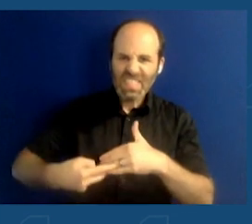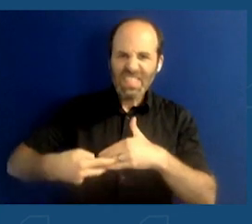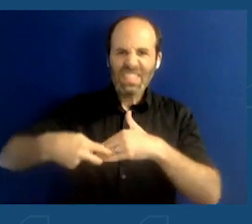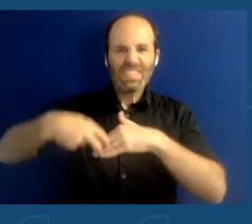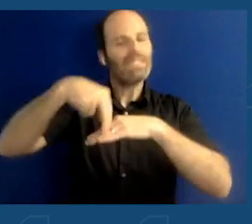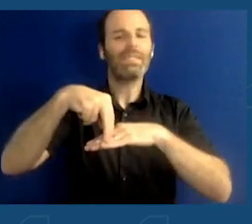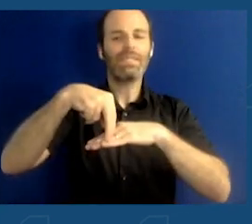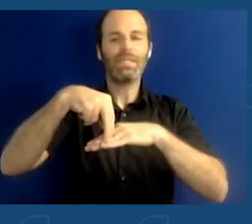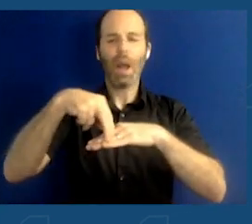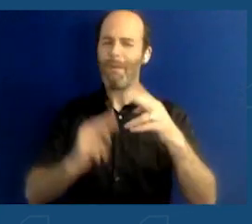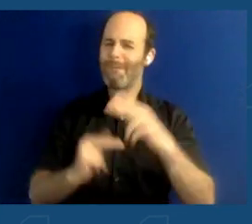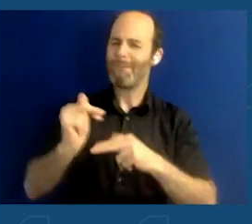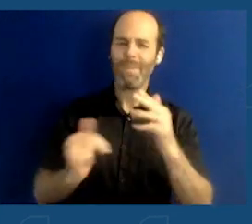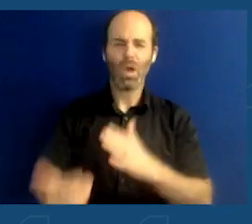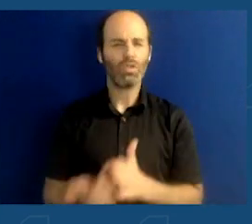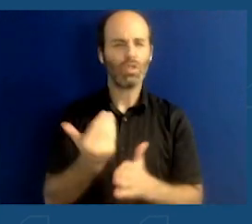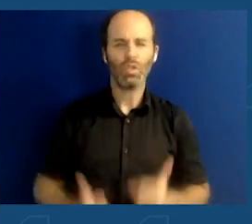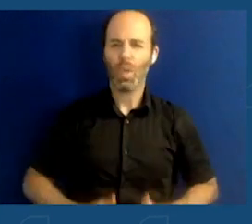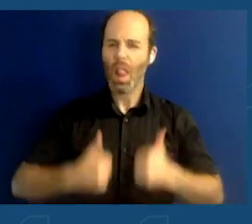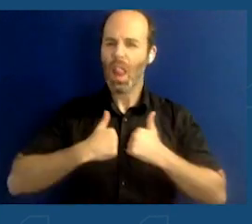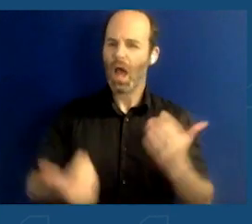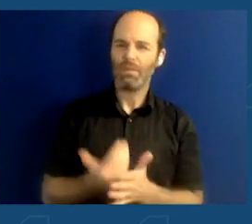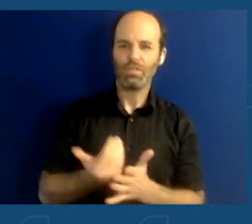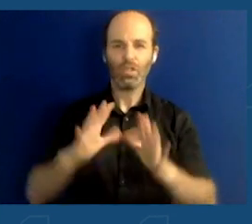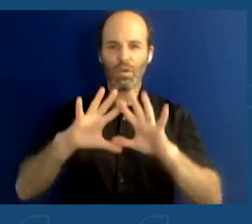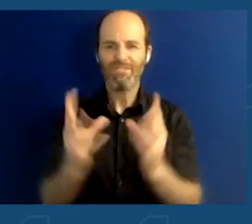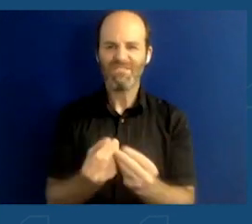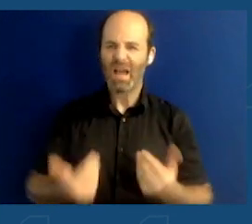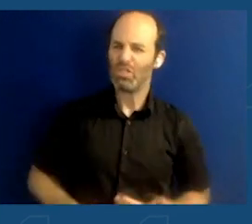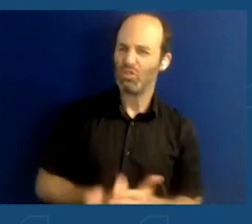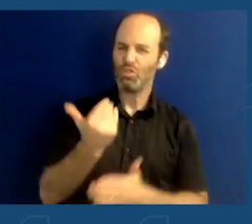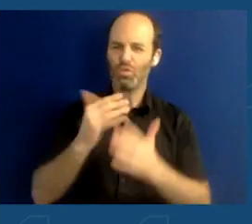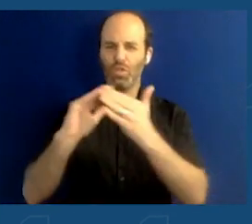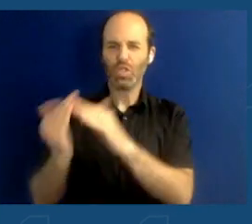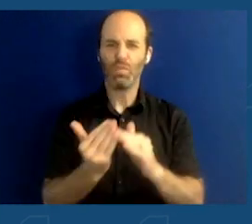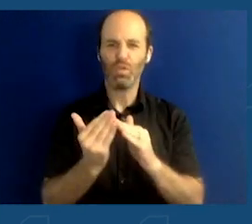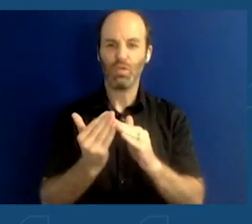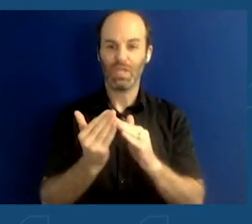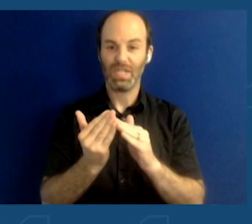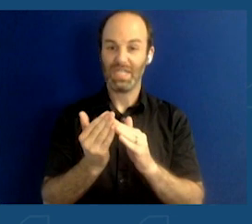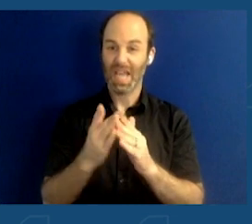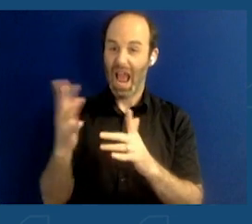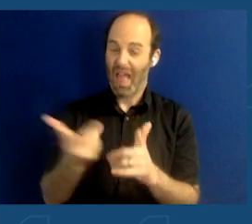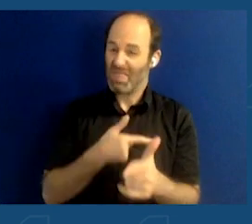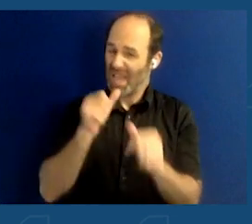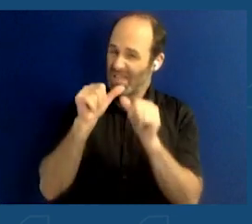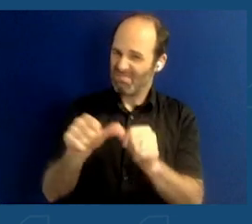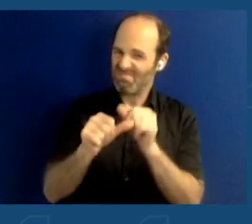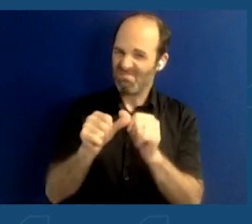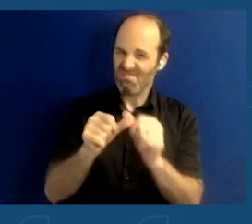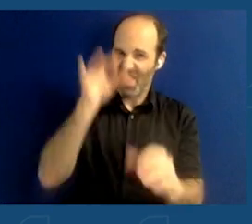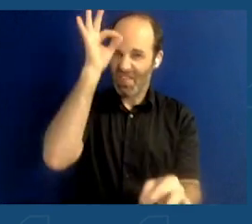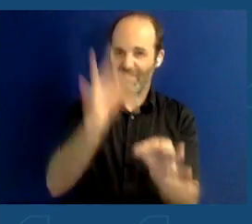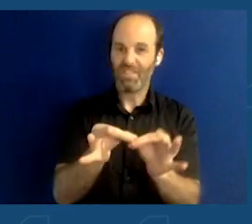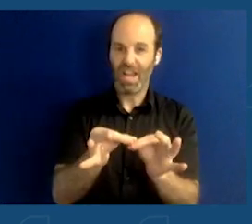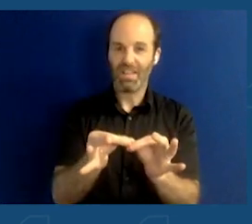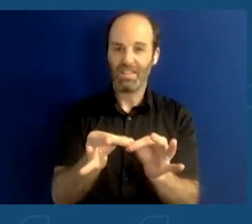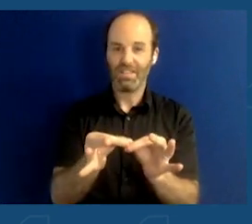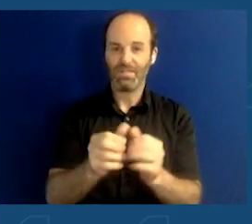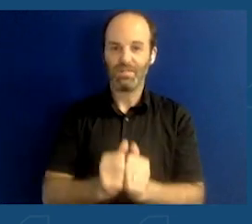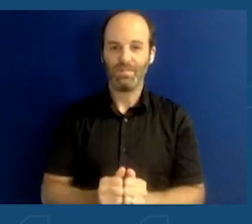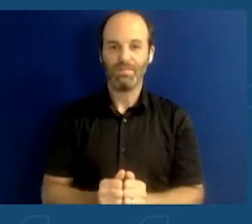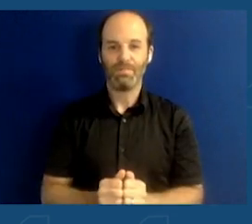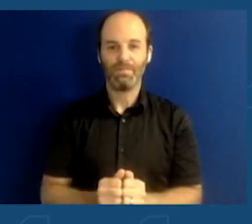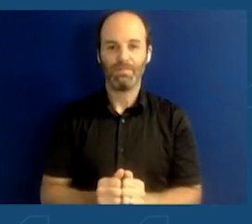new families, rebuilt communities, and they held on to their faith. Now it is